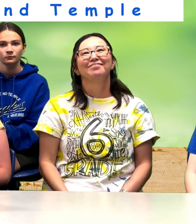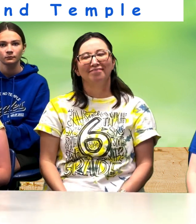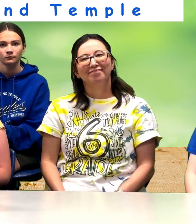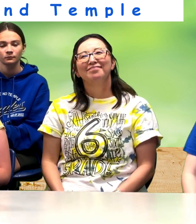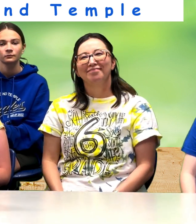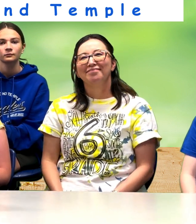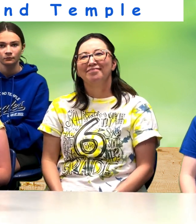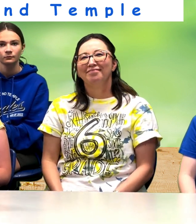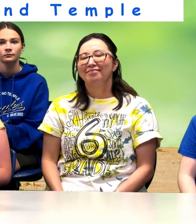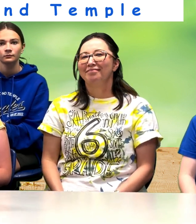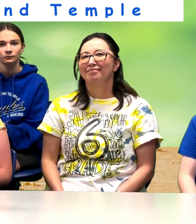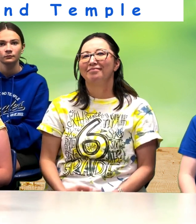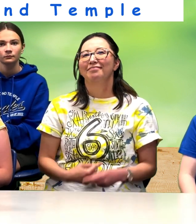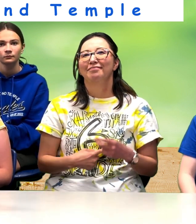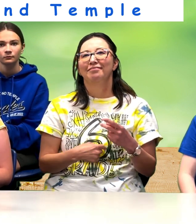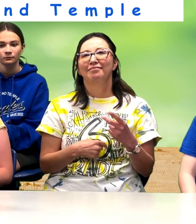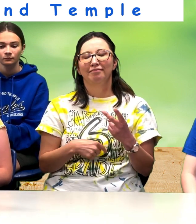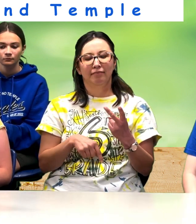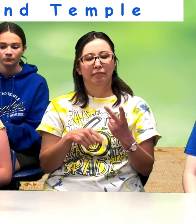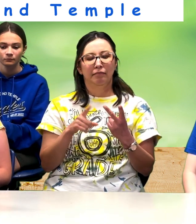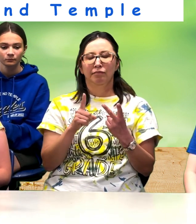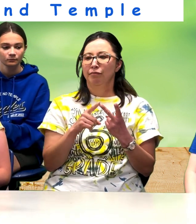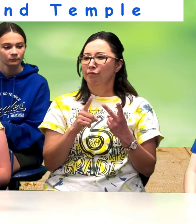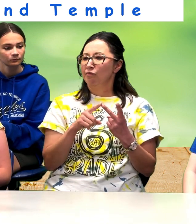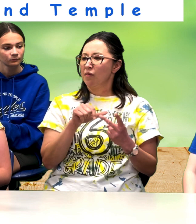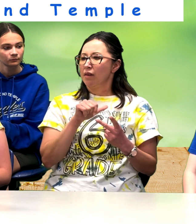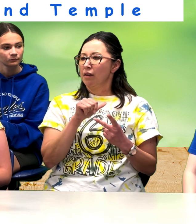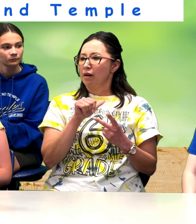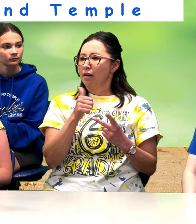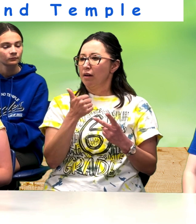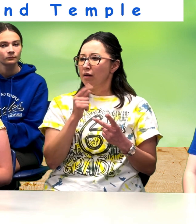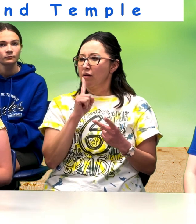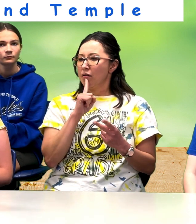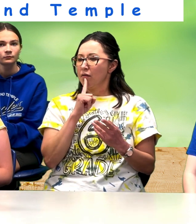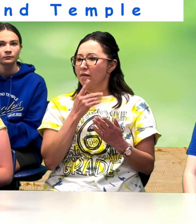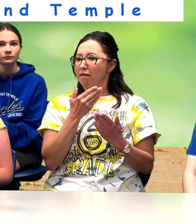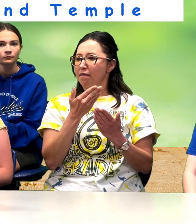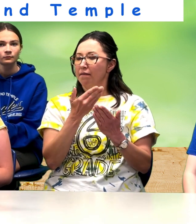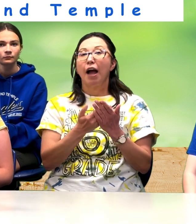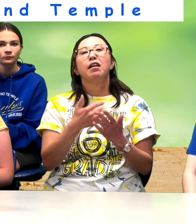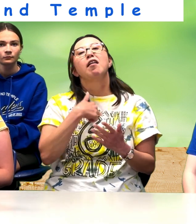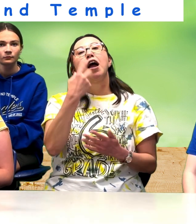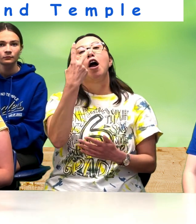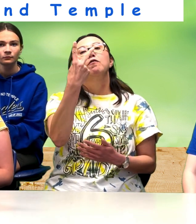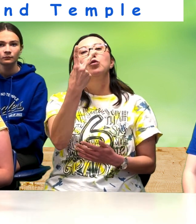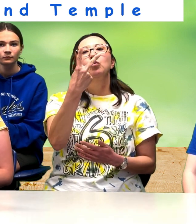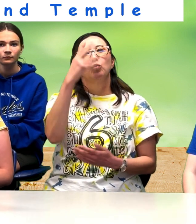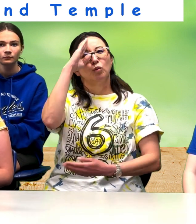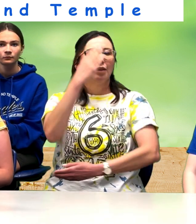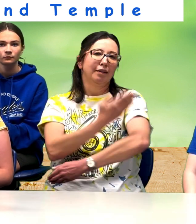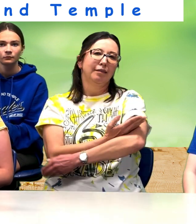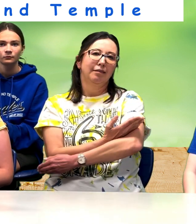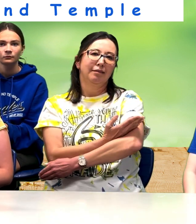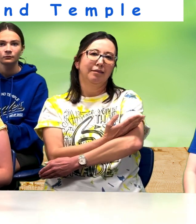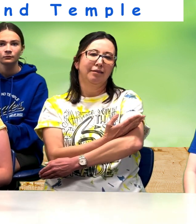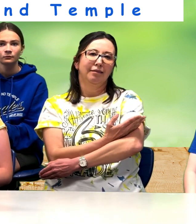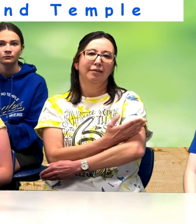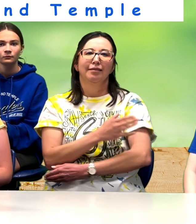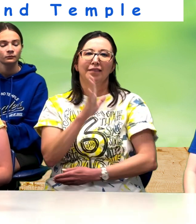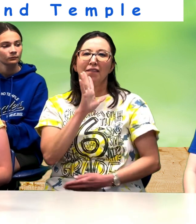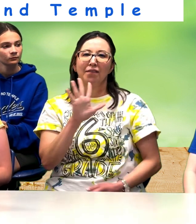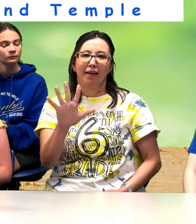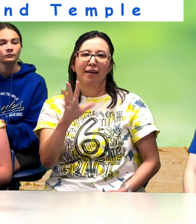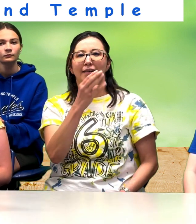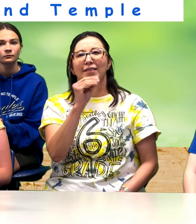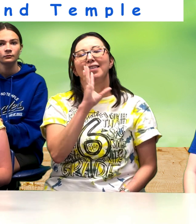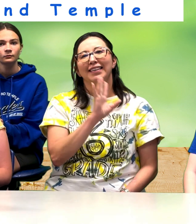like that, just with my index finger. And then let's see what else. Another fact. I have 2